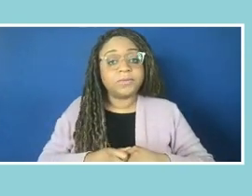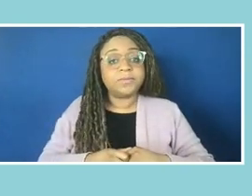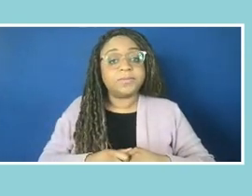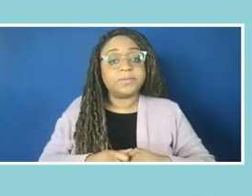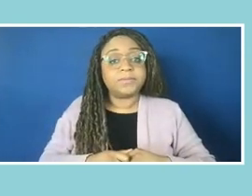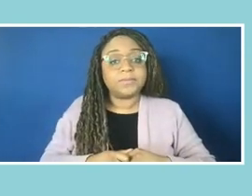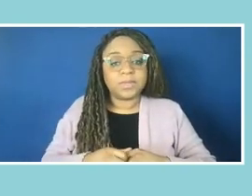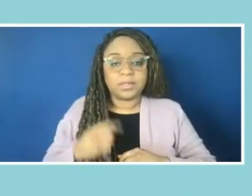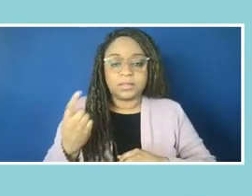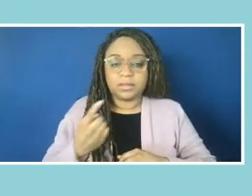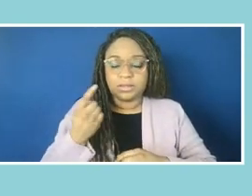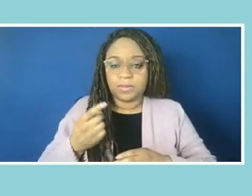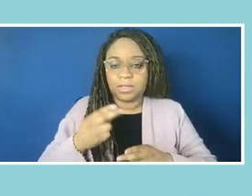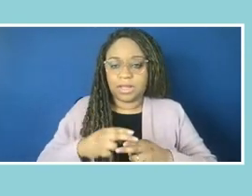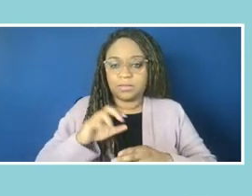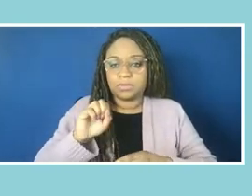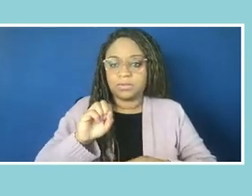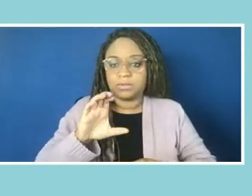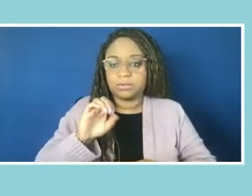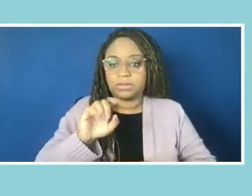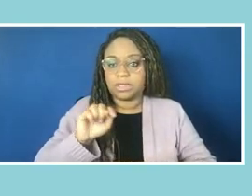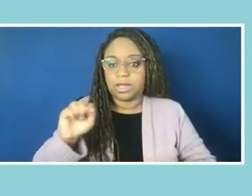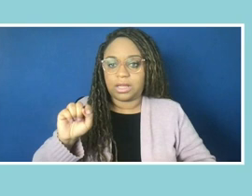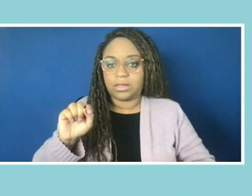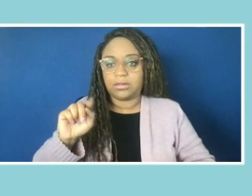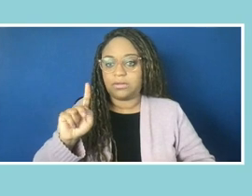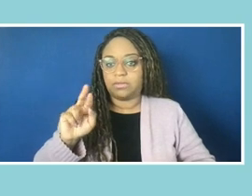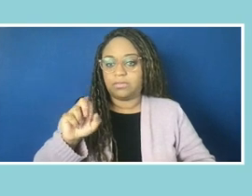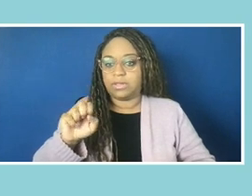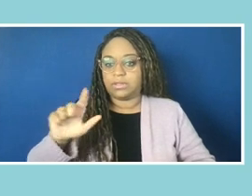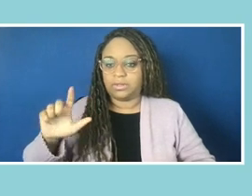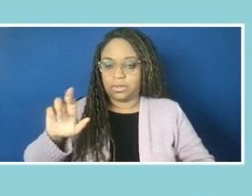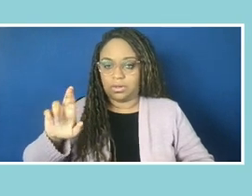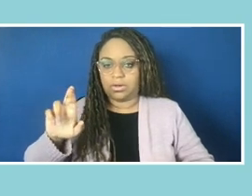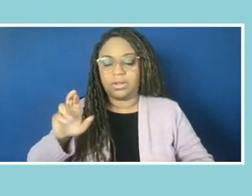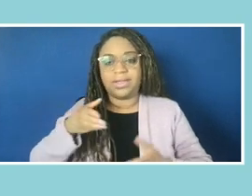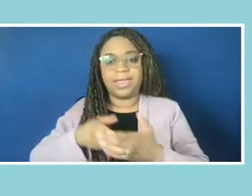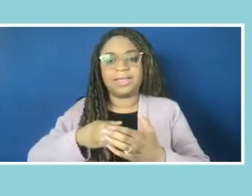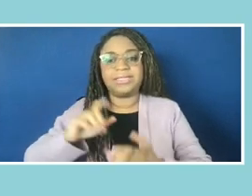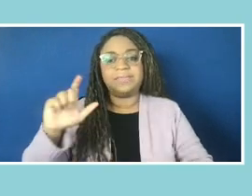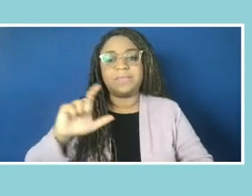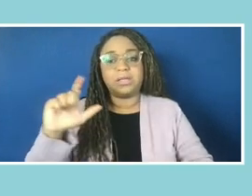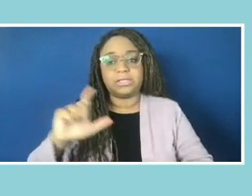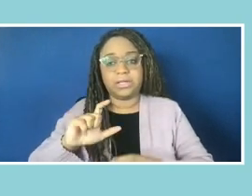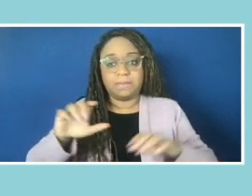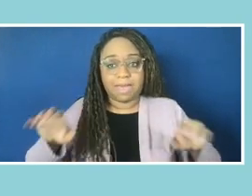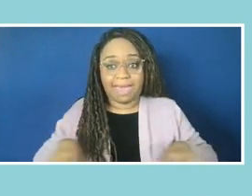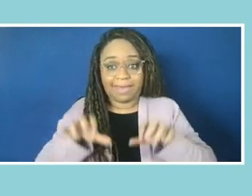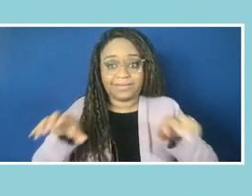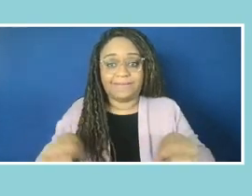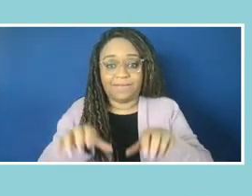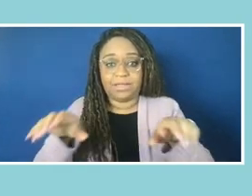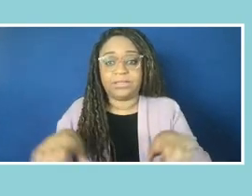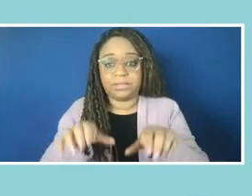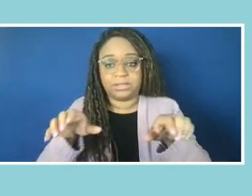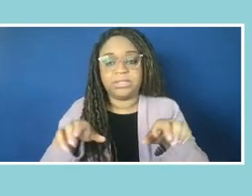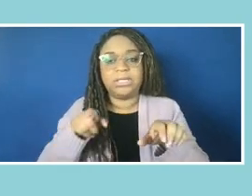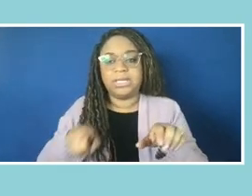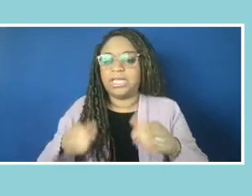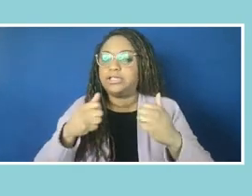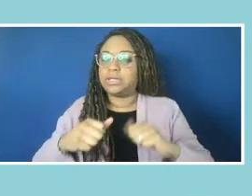is Scott Pressler, an anti-Muslim activist who tries to sow division between, in particular, Blacks and